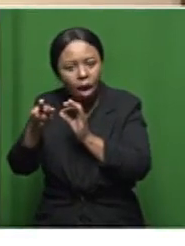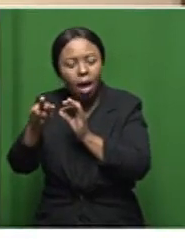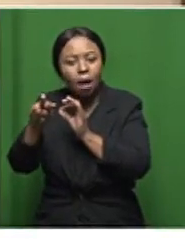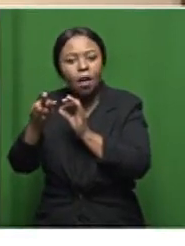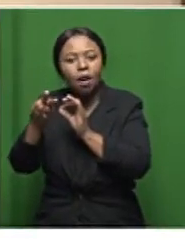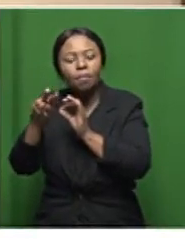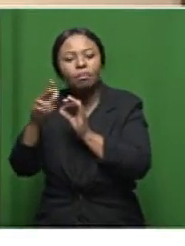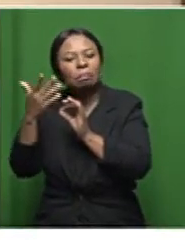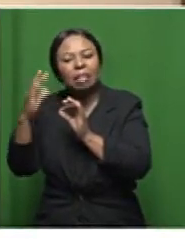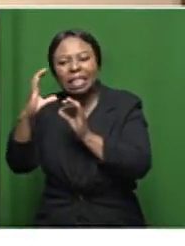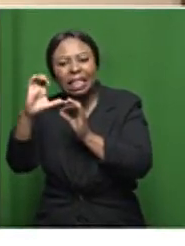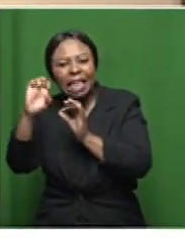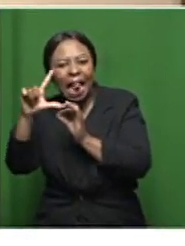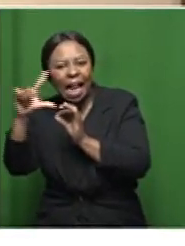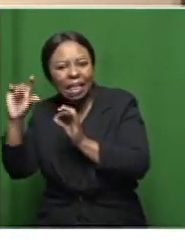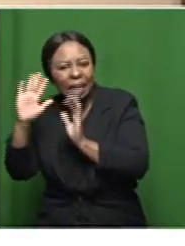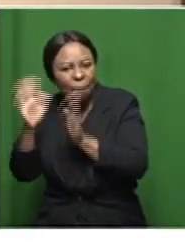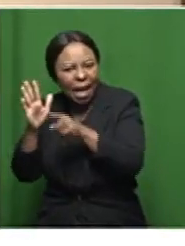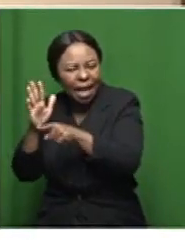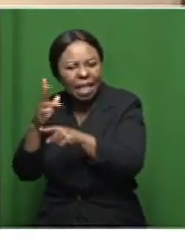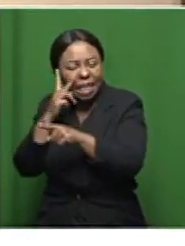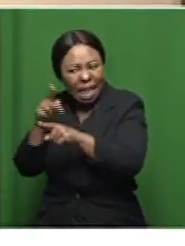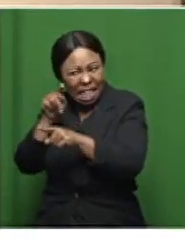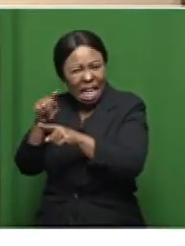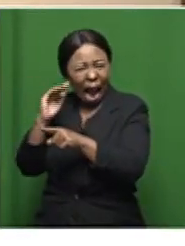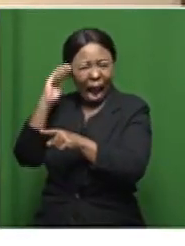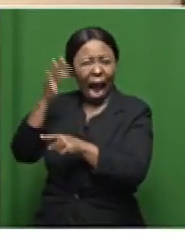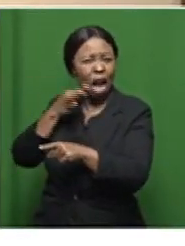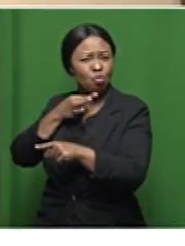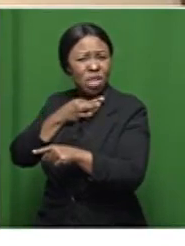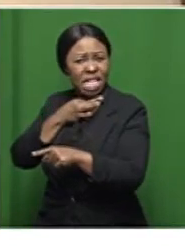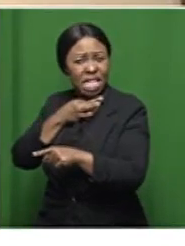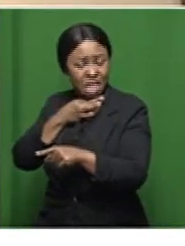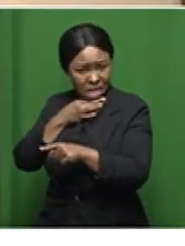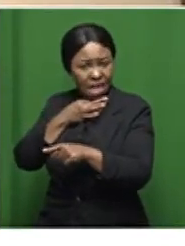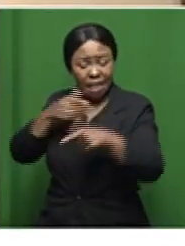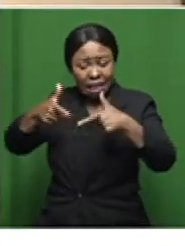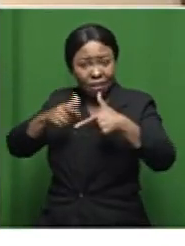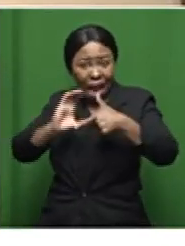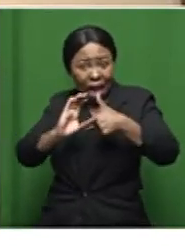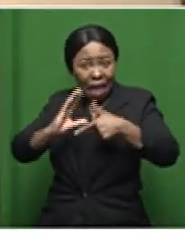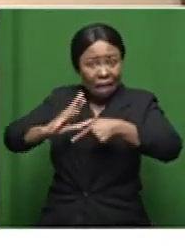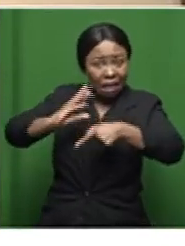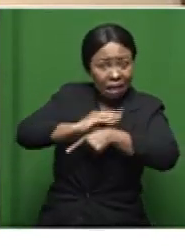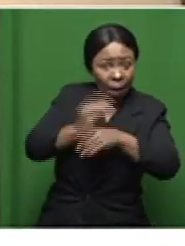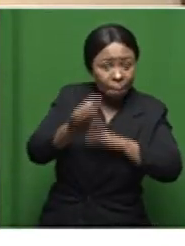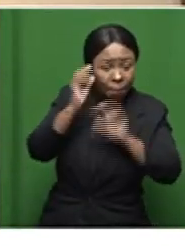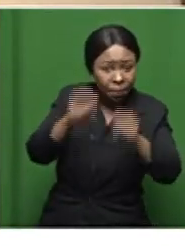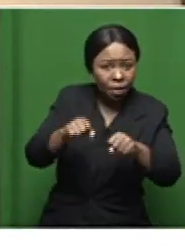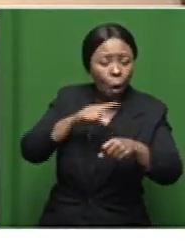for us, and it will tell us if this lady is at a high risk of getting cervical cancer because then they have this pre-malignant